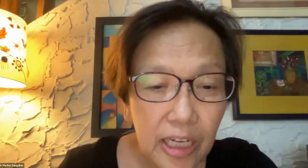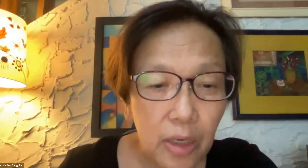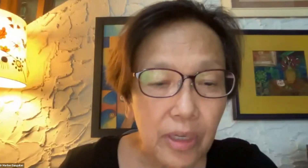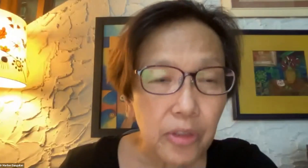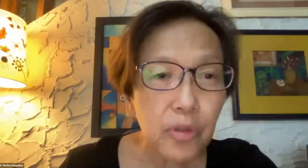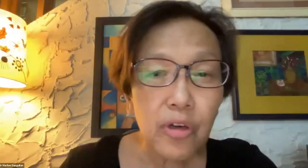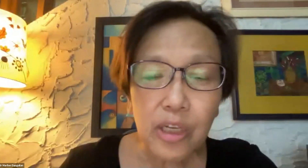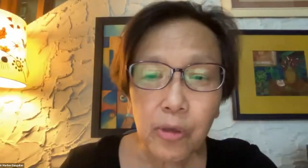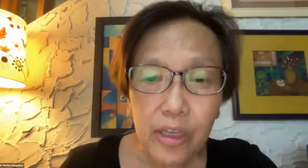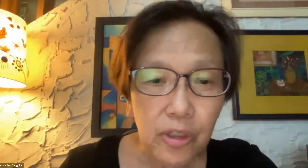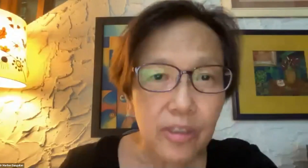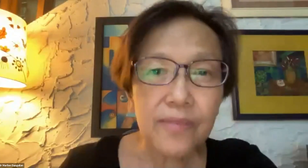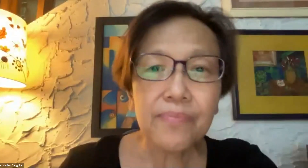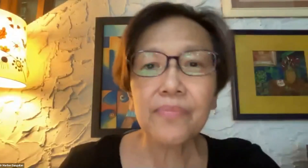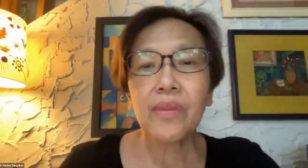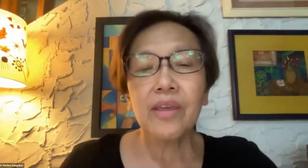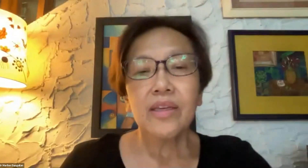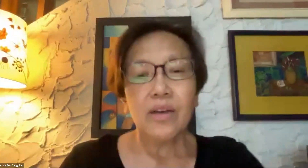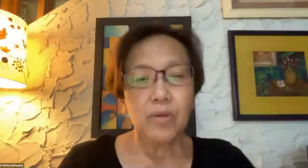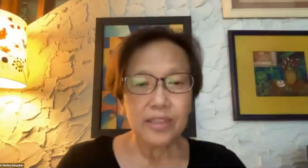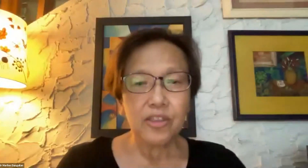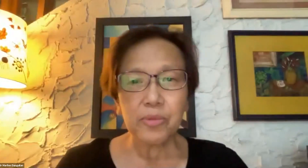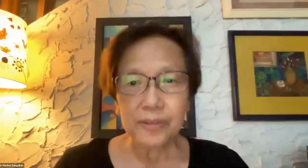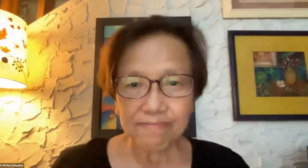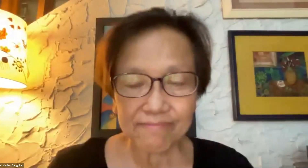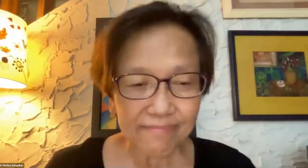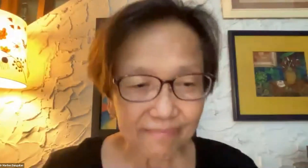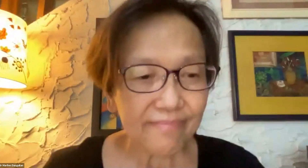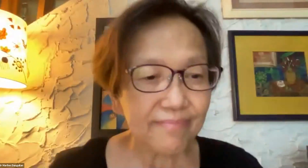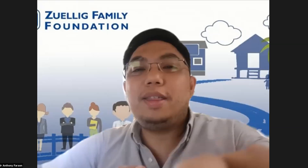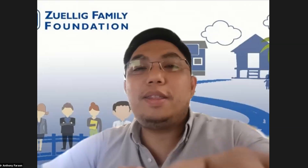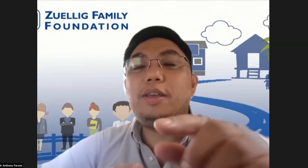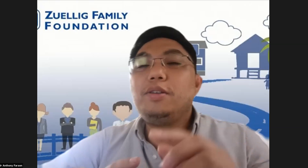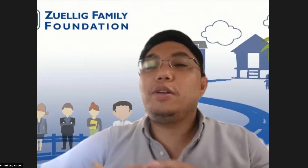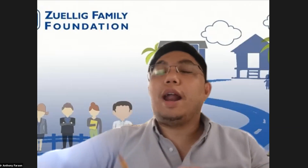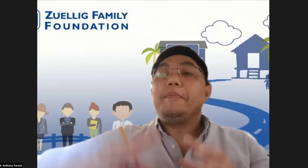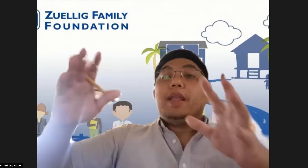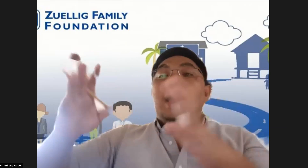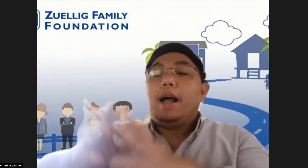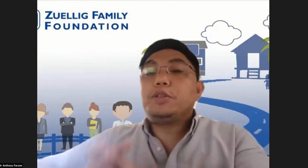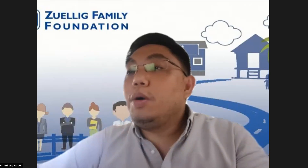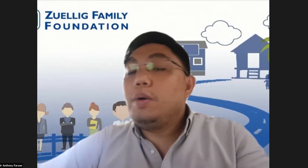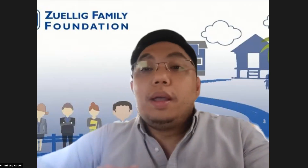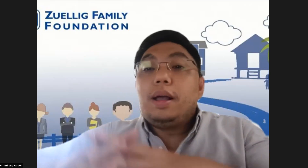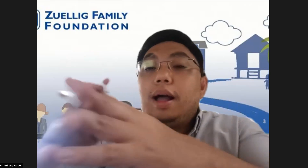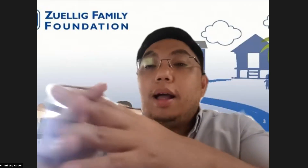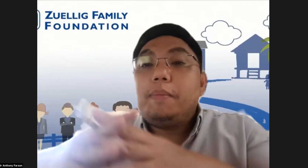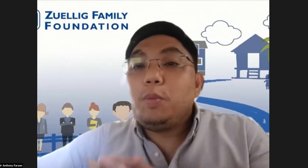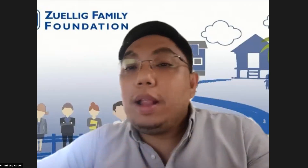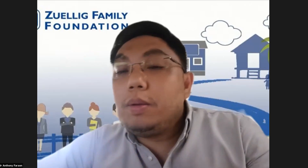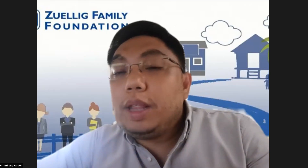rin yung ginagawa nyo. Congratulations. Okay, Tony Boy. Yeah, thank you, Doctora.